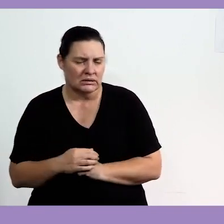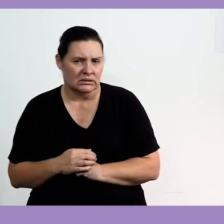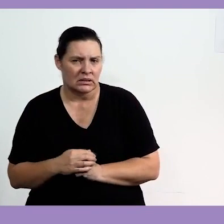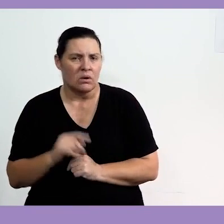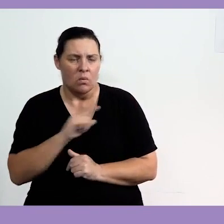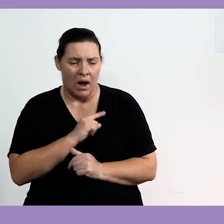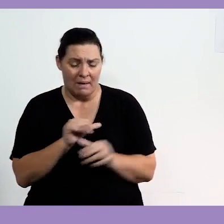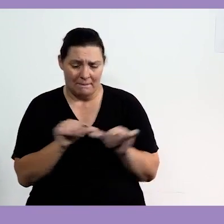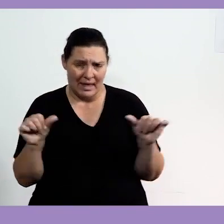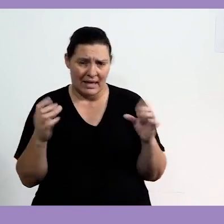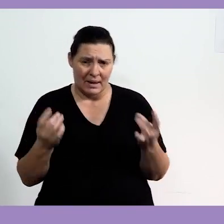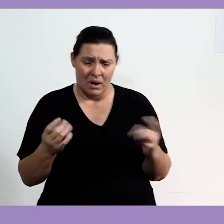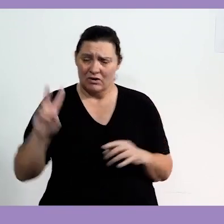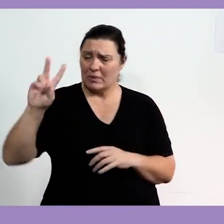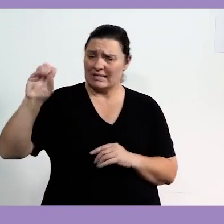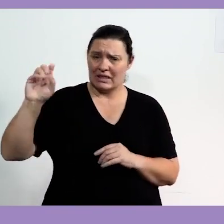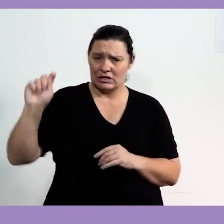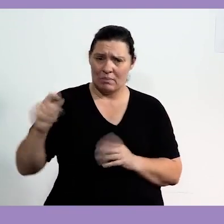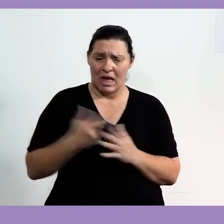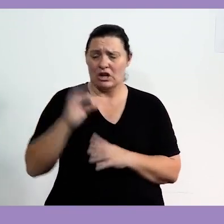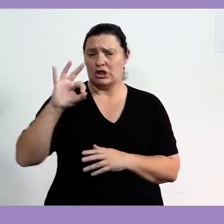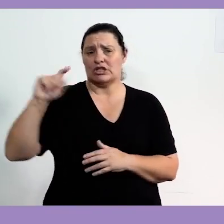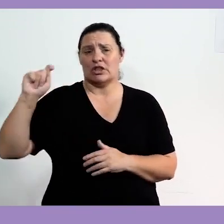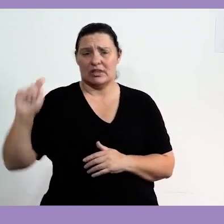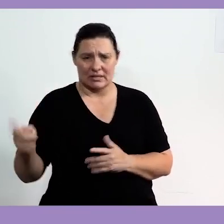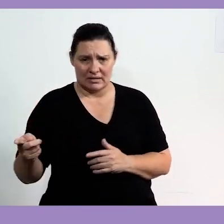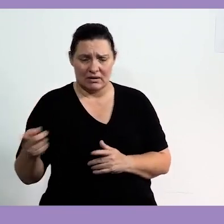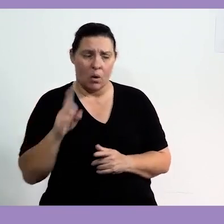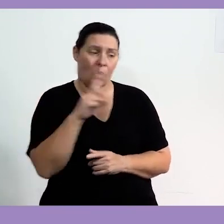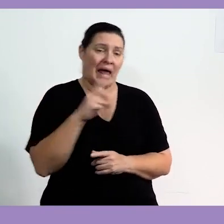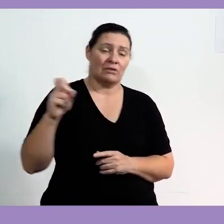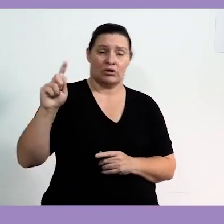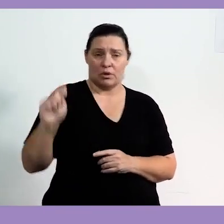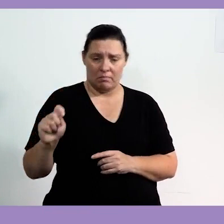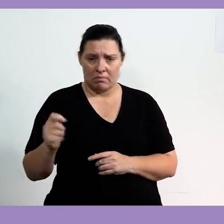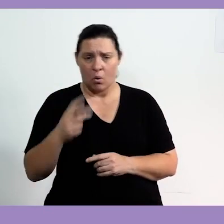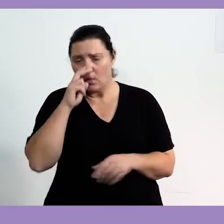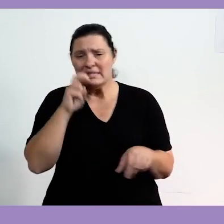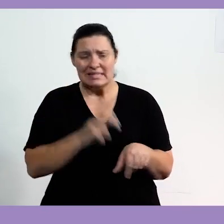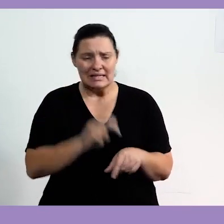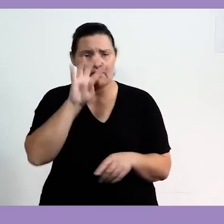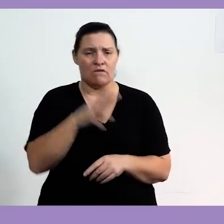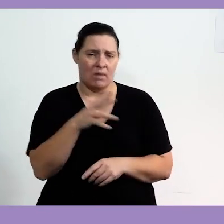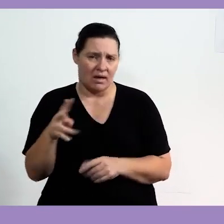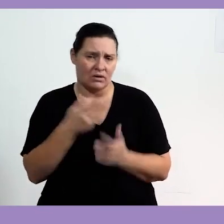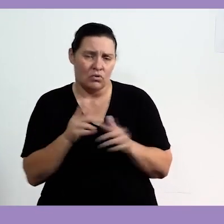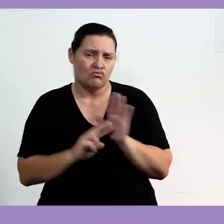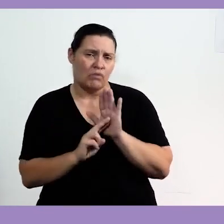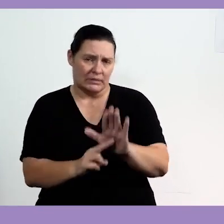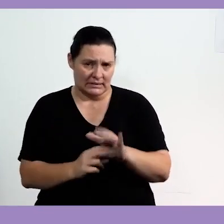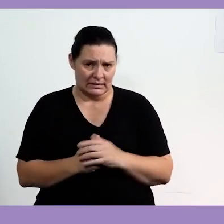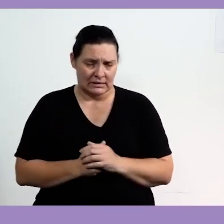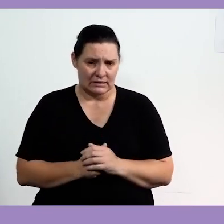Because when we have big numbers like the 20th term, the 30th term, the 100th term, then we need a formula